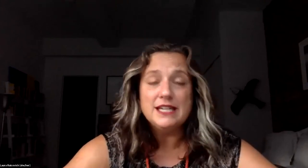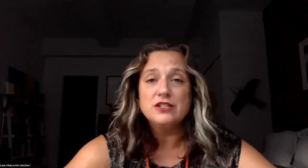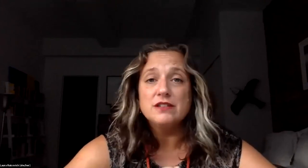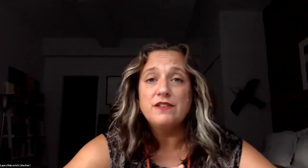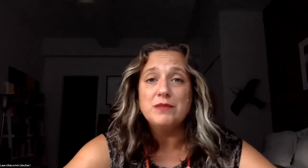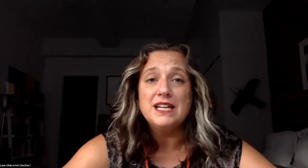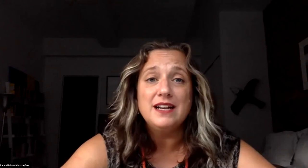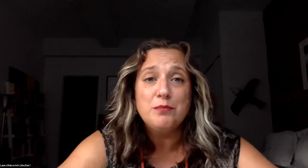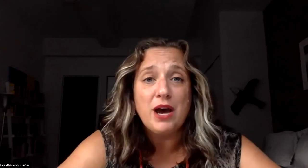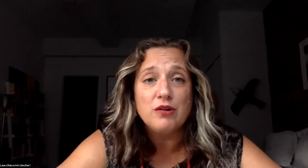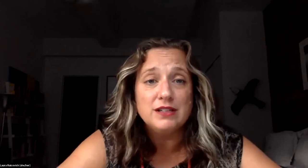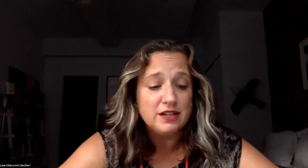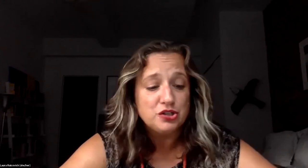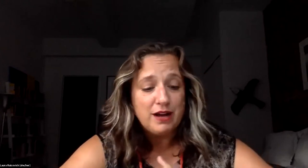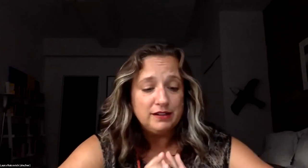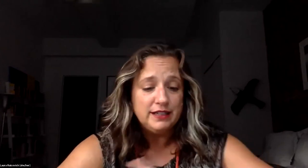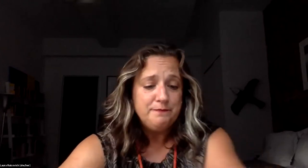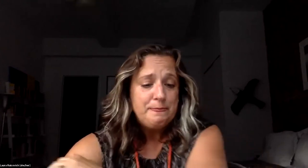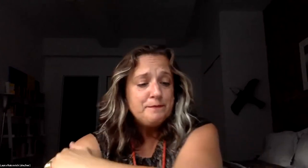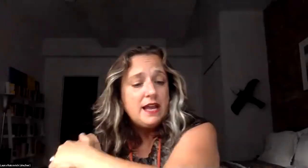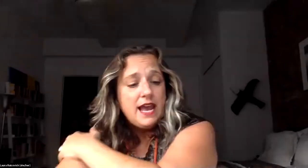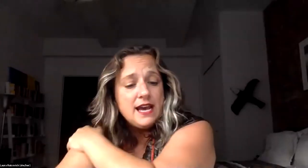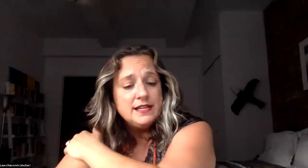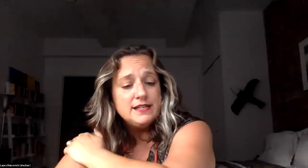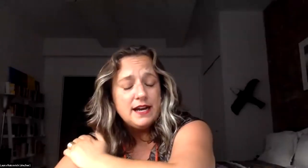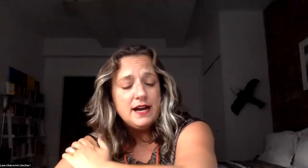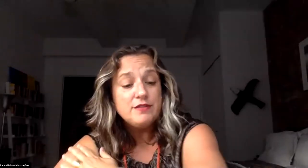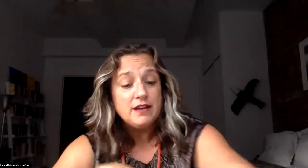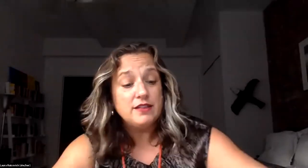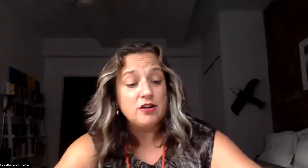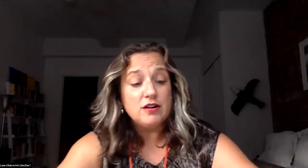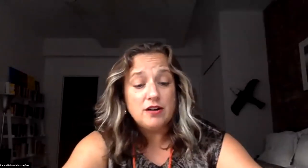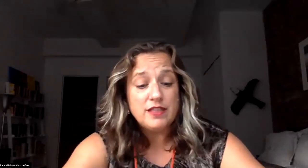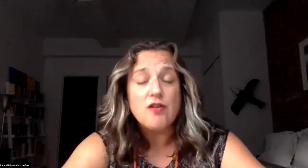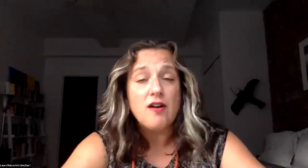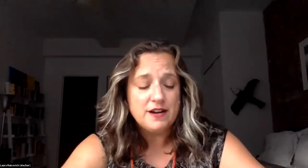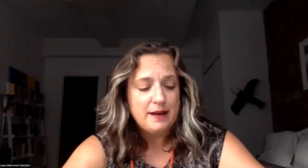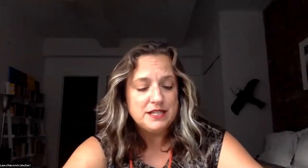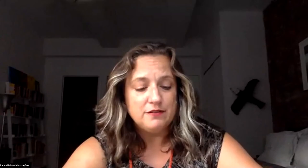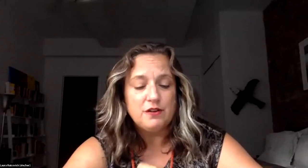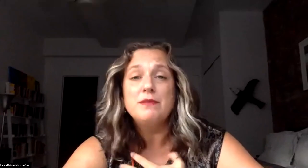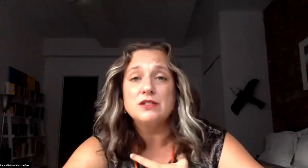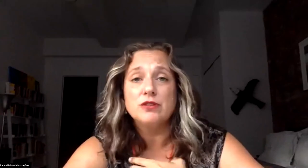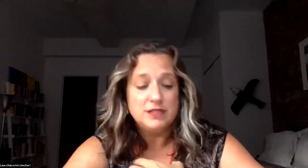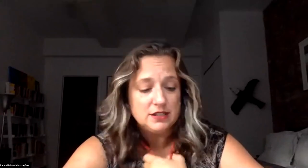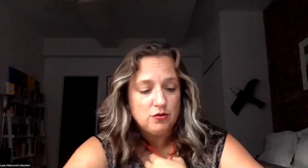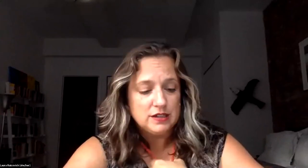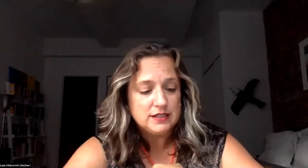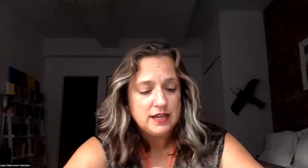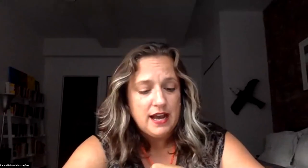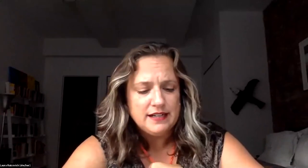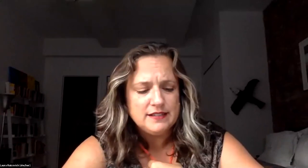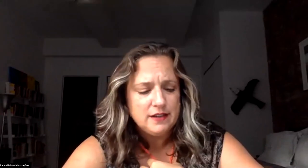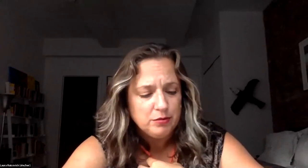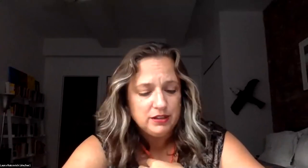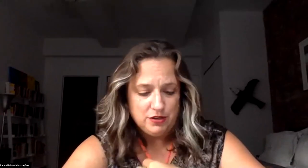representations of femininity, power, and sexuality that are often absent from mainstream discourse.